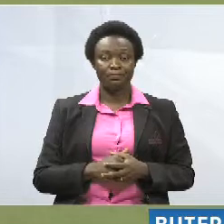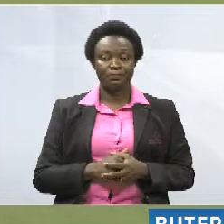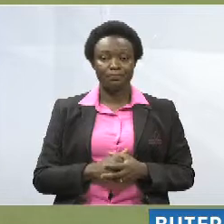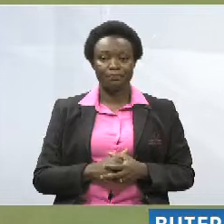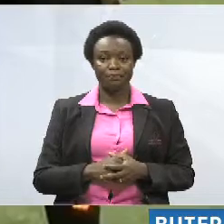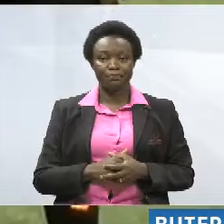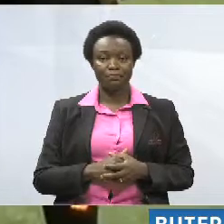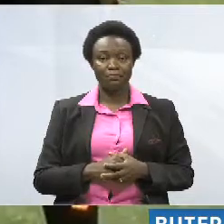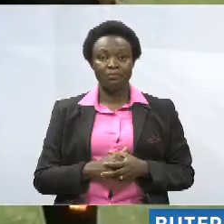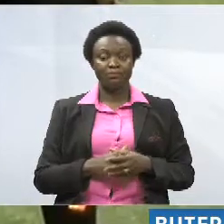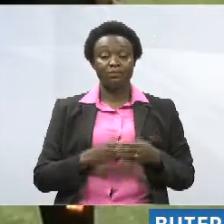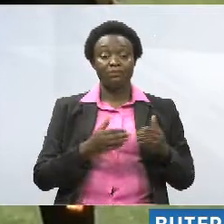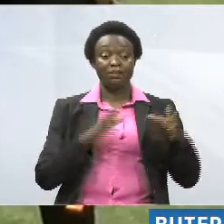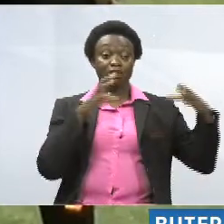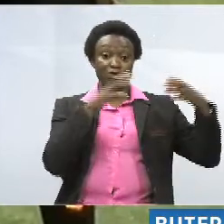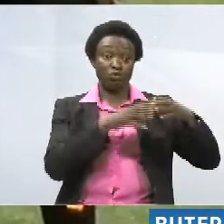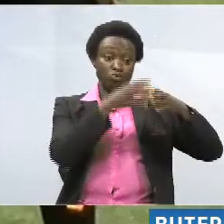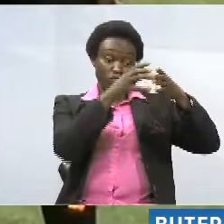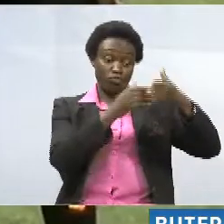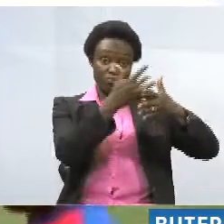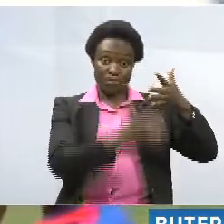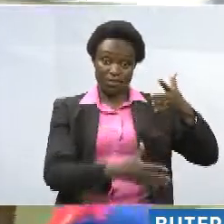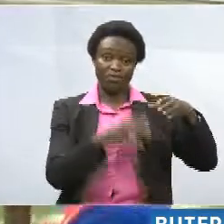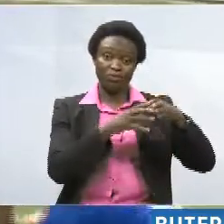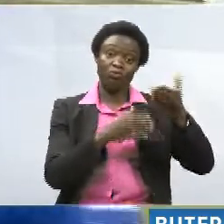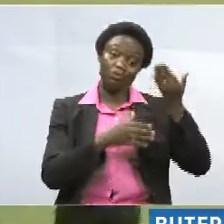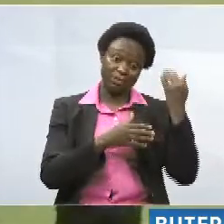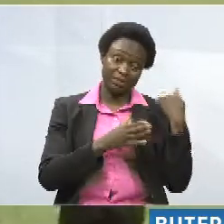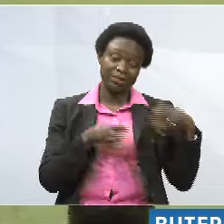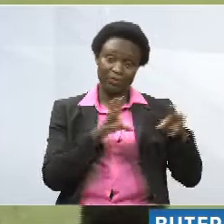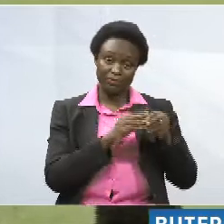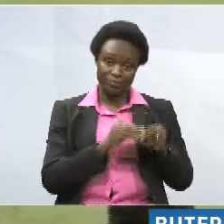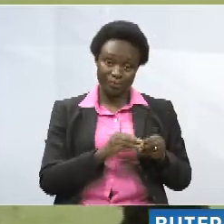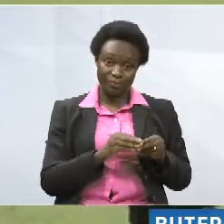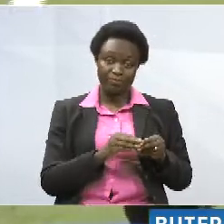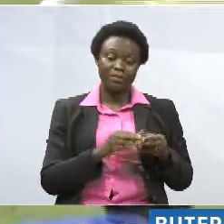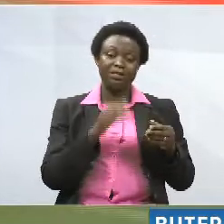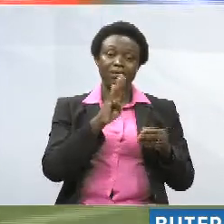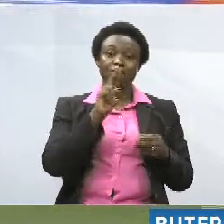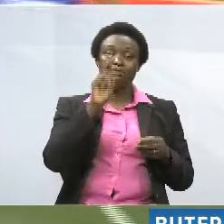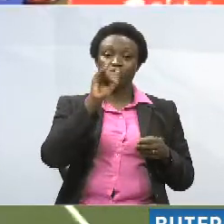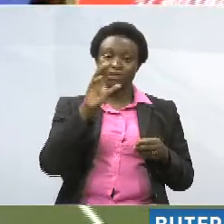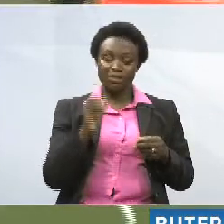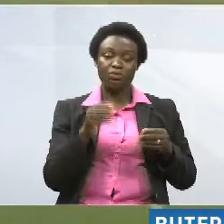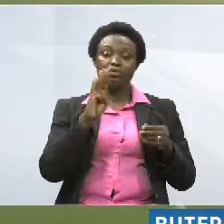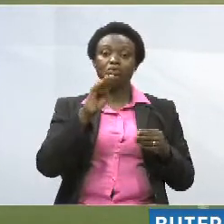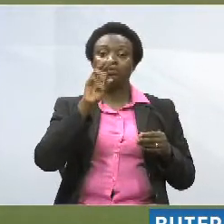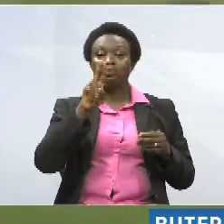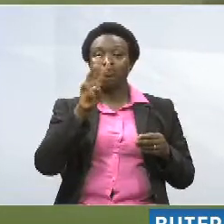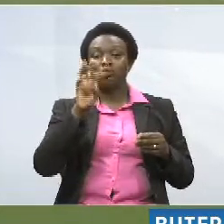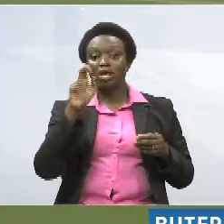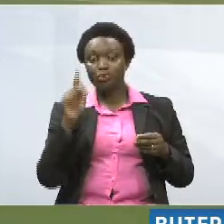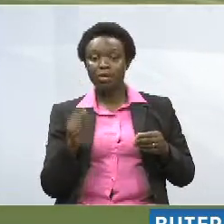Nyuma lw'ekibinja kya Bulange ekyempaka z'amasaza ga Buganda ez'omwaka guno okukomekerezebwa olunaku lw'eggulo nga ttiimu ya Busiro n'ebuwekula ziyiseemu okutuuka ku mutendera gwa